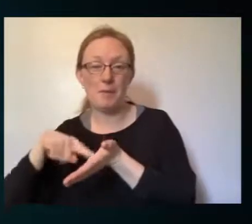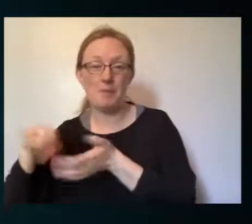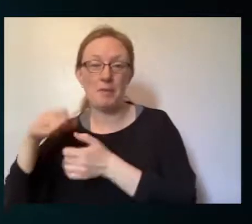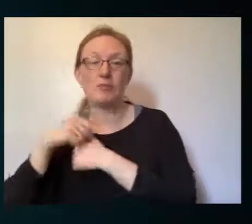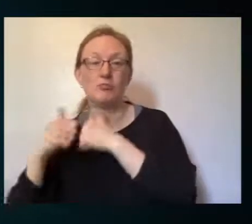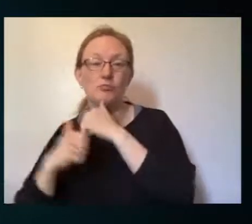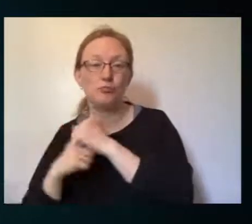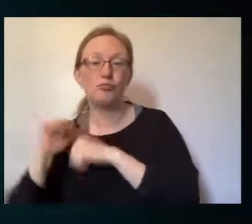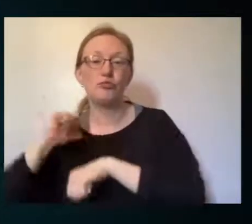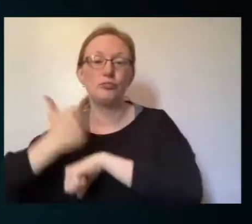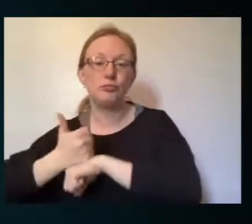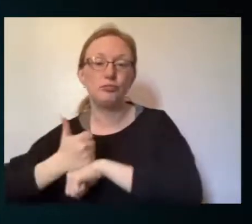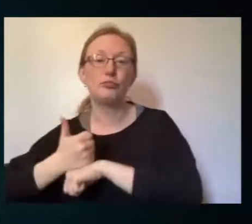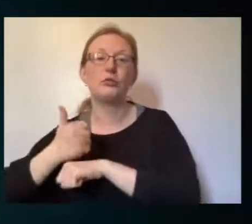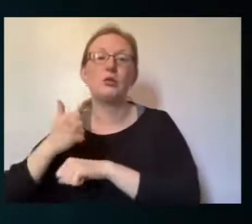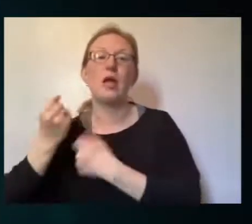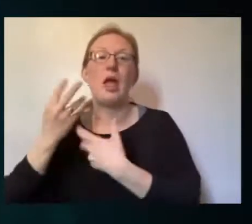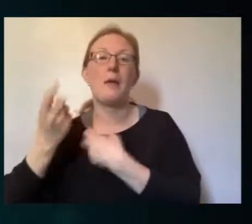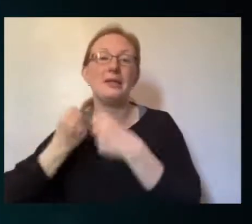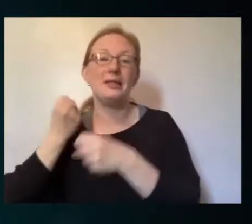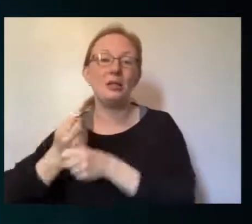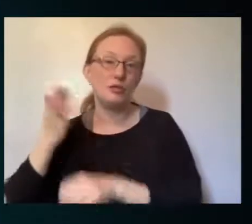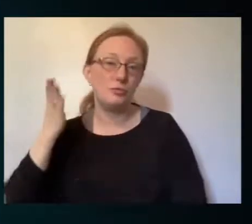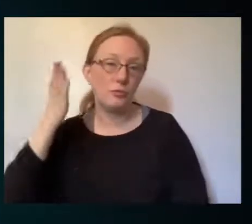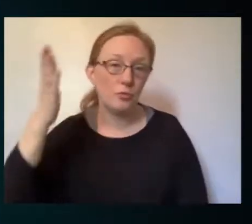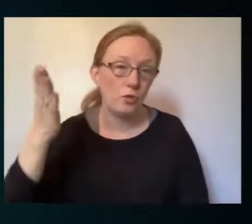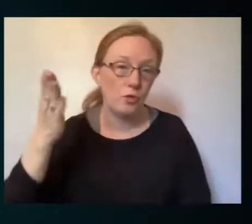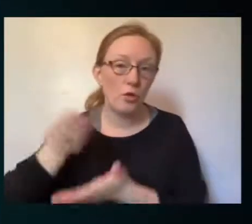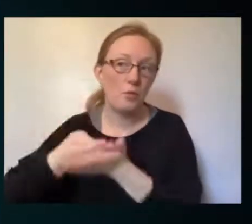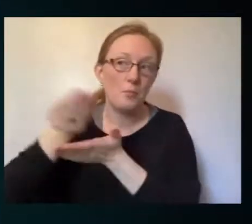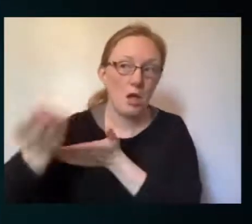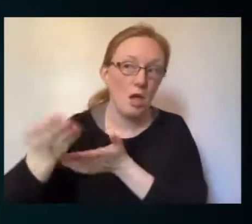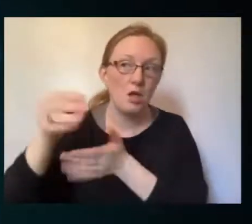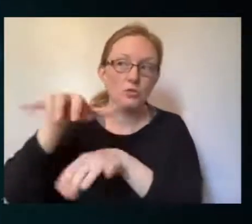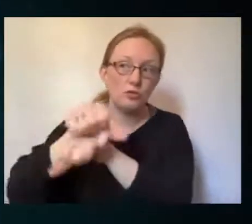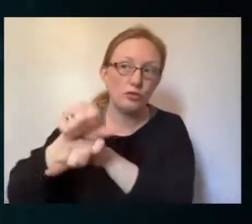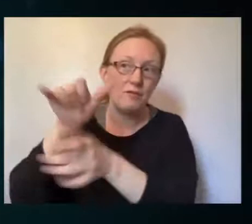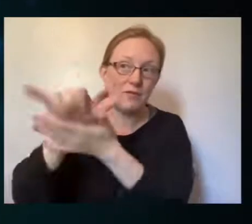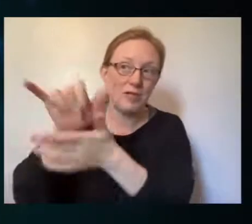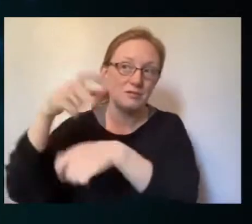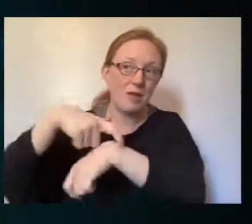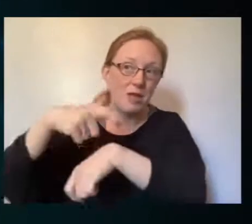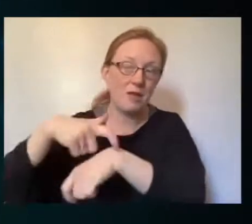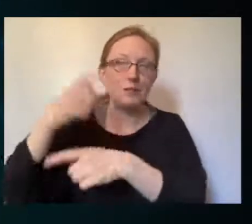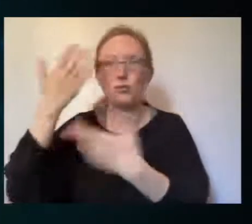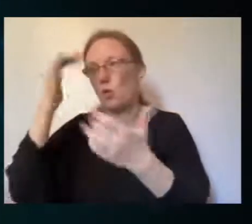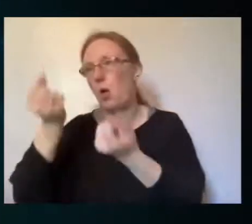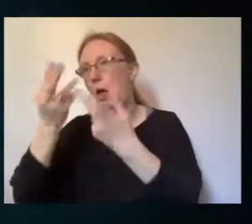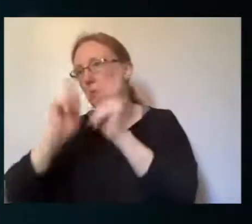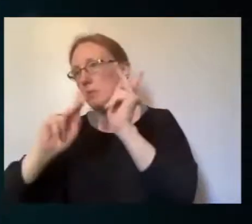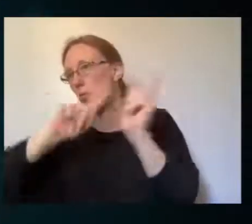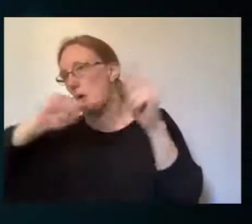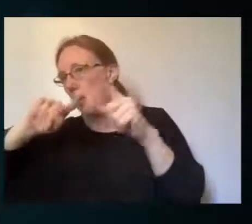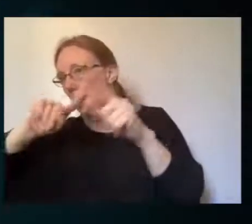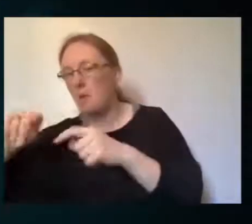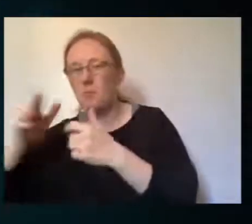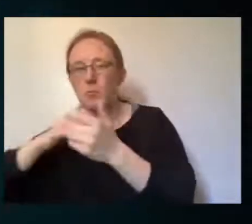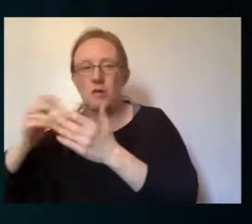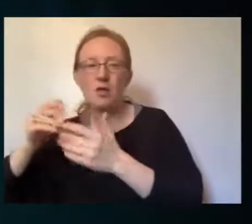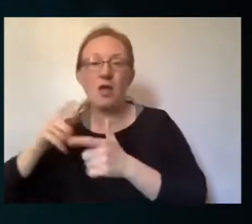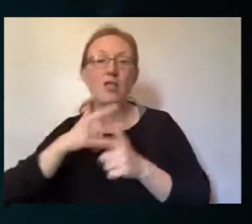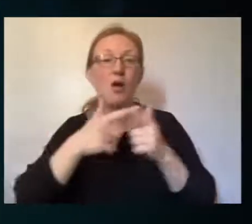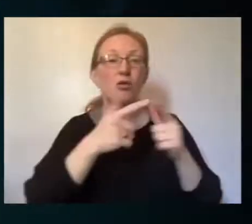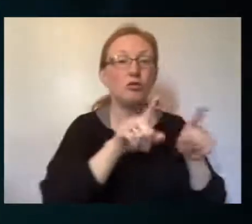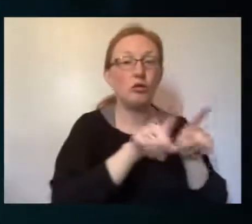booked X years ahead, and we don't really know how to anticipate the numbers. And all of the